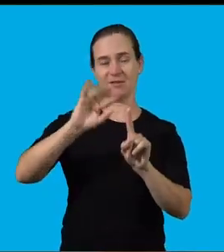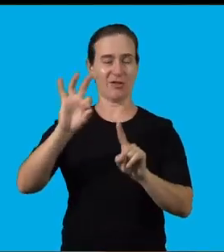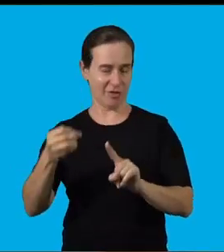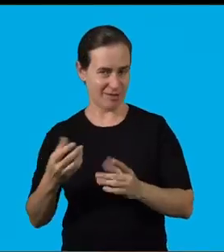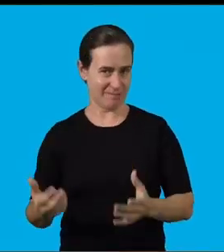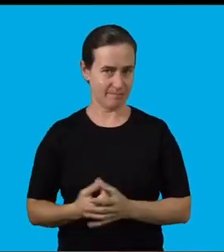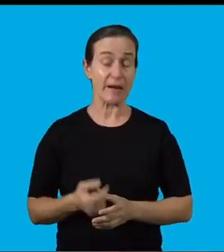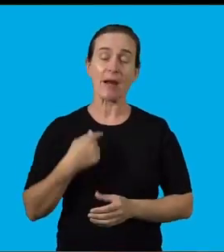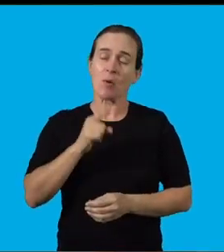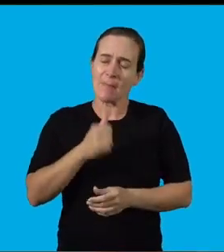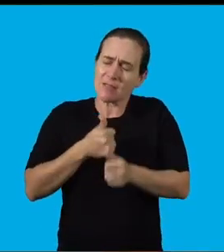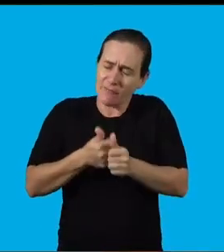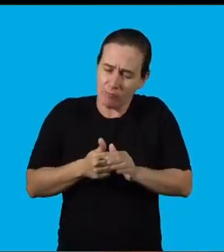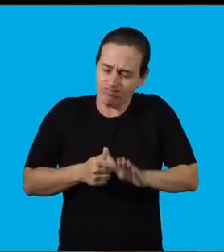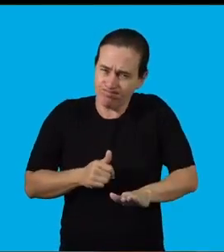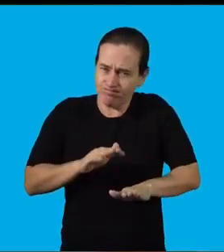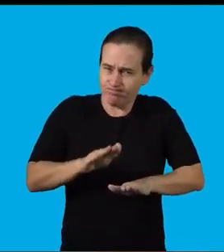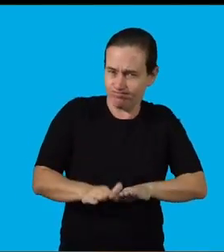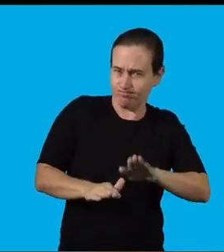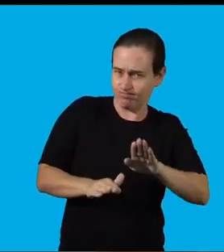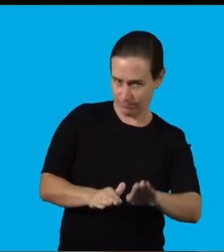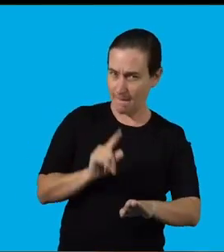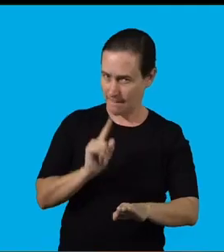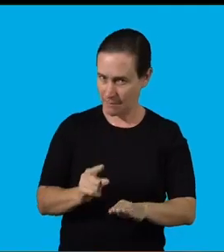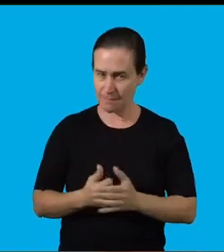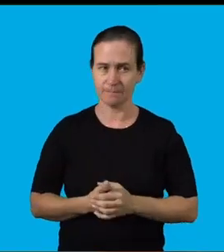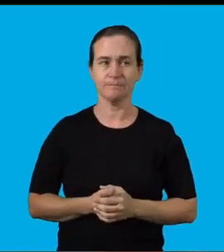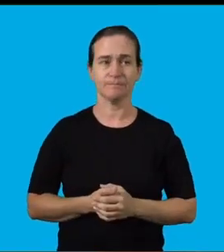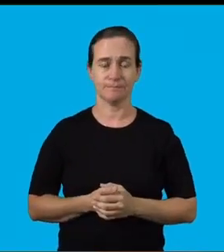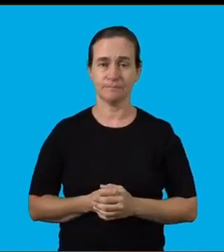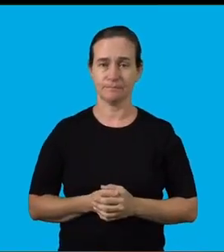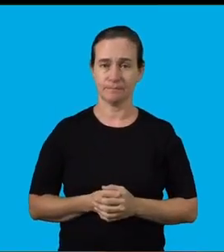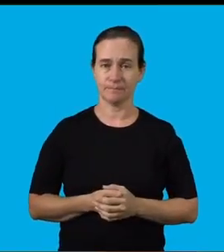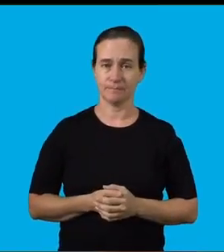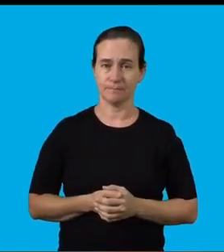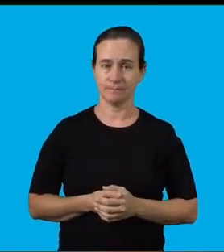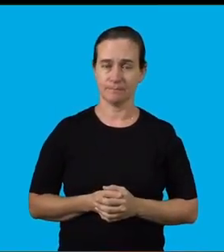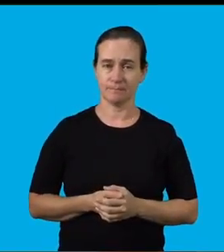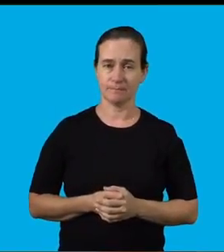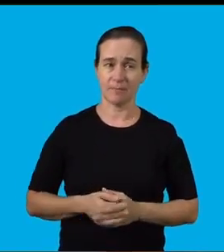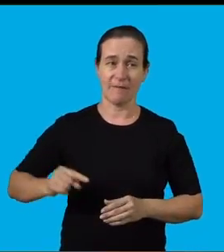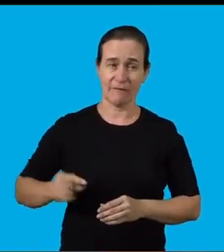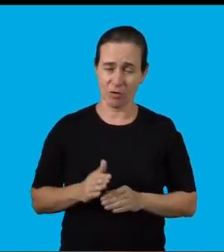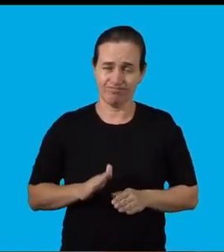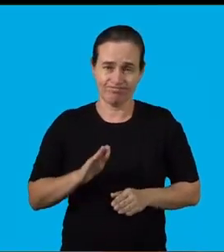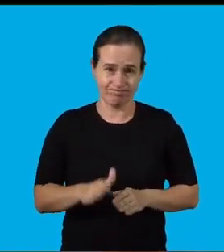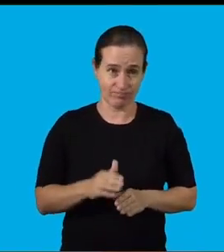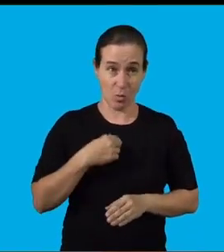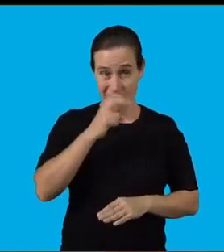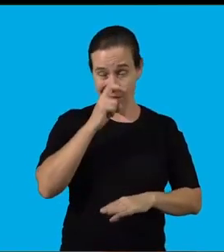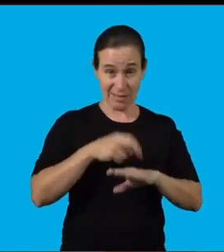11x plus 30. Now, as I said, there's steps that we need to follow in order to sketch this cubic function. We need